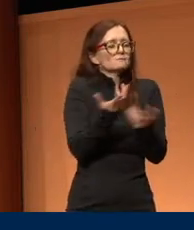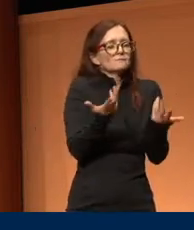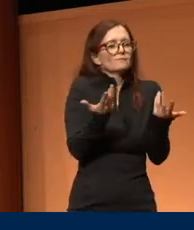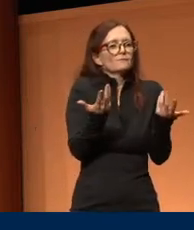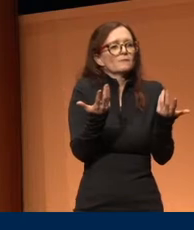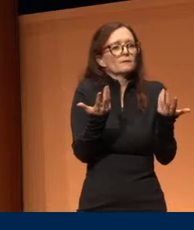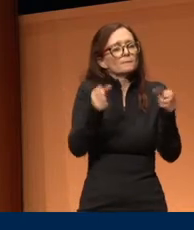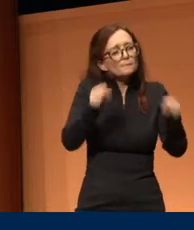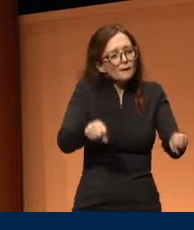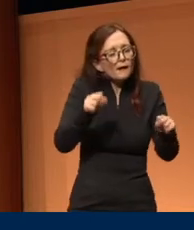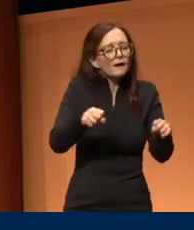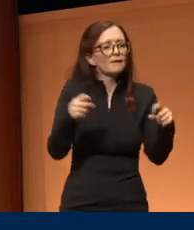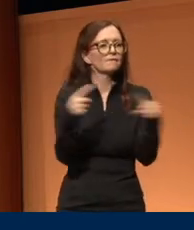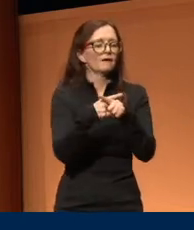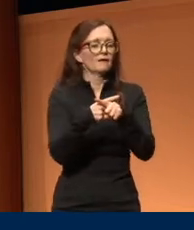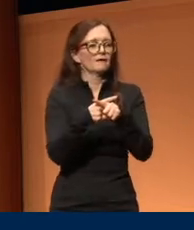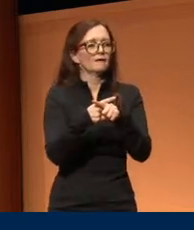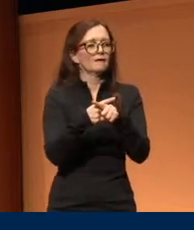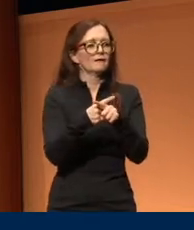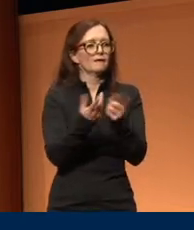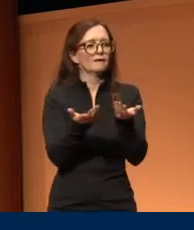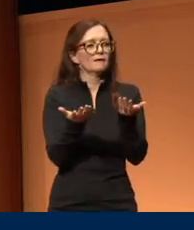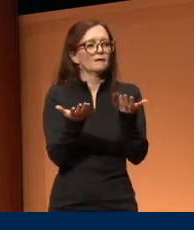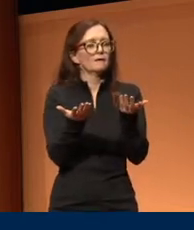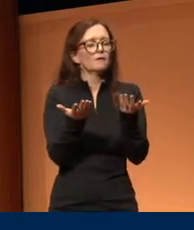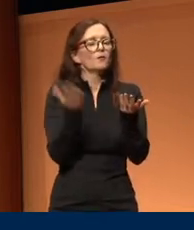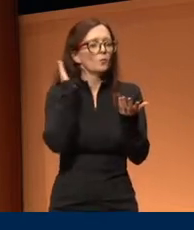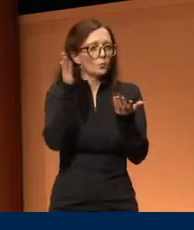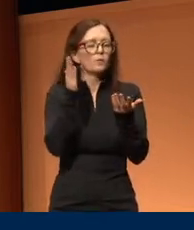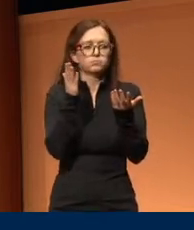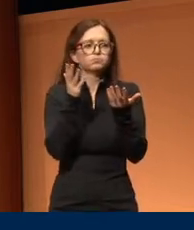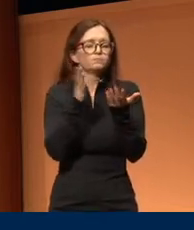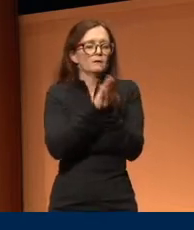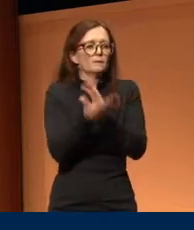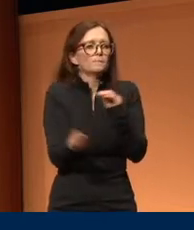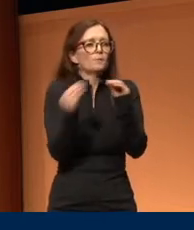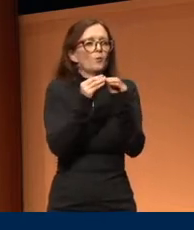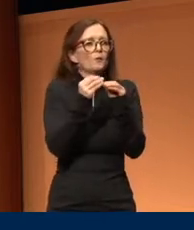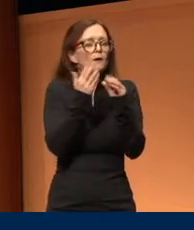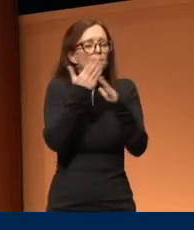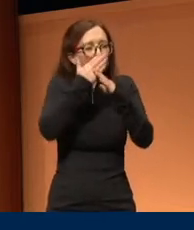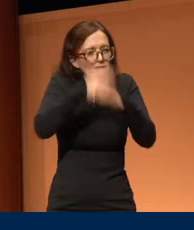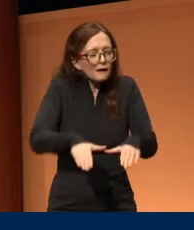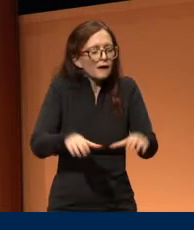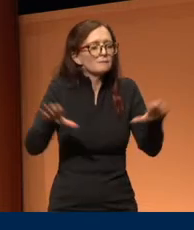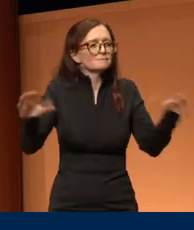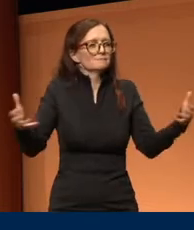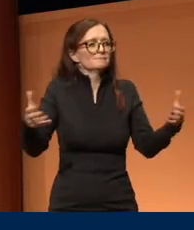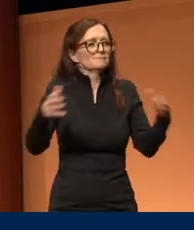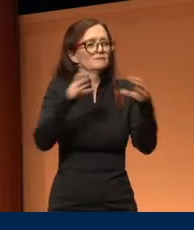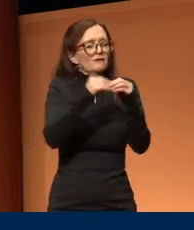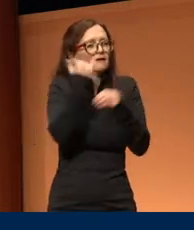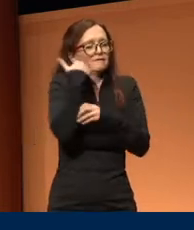the potential for conflict would have risen exponentially and maybe cruelly divided the convention members.